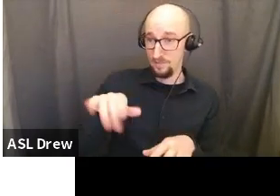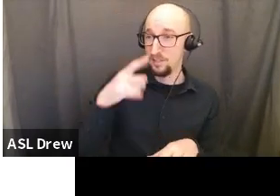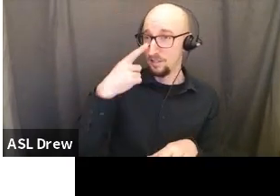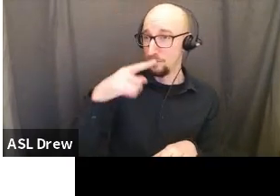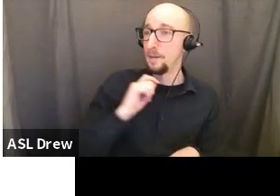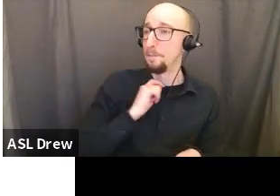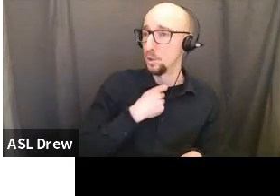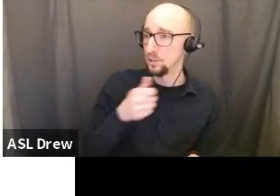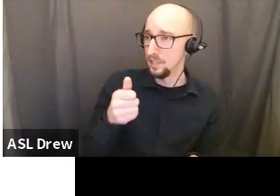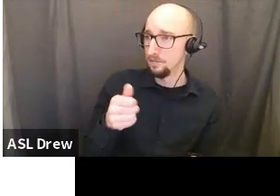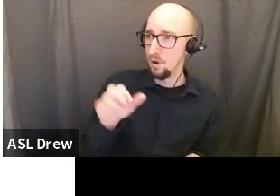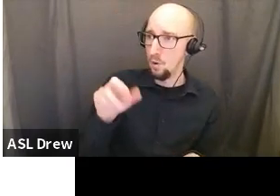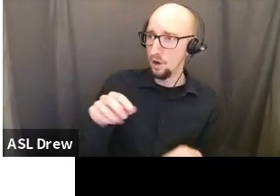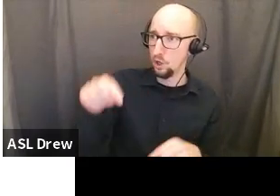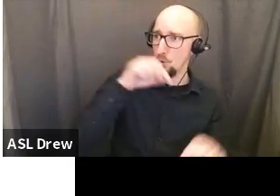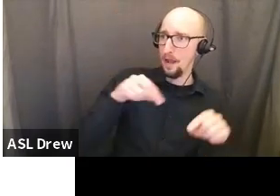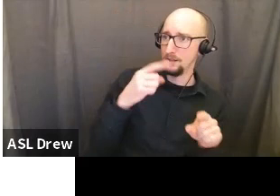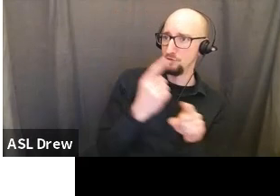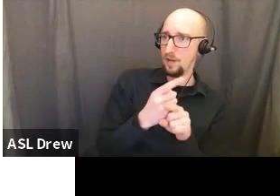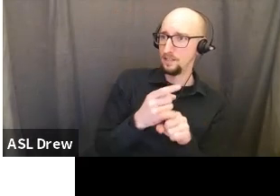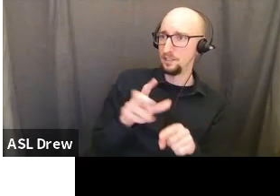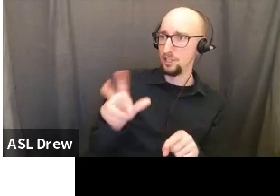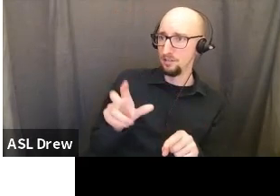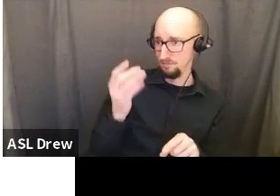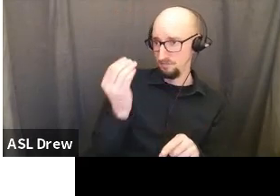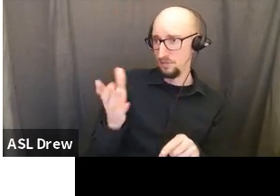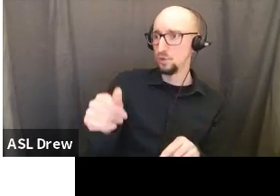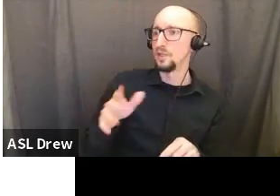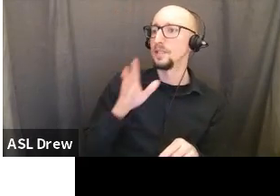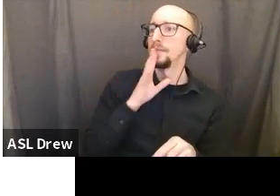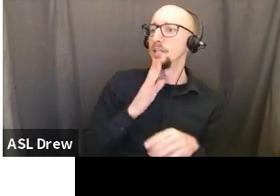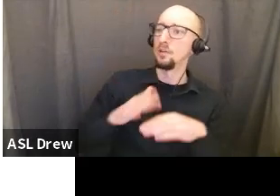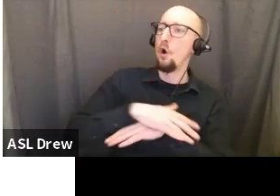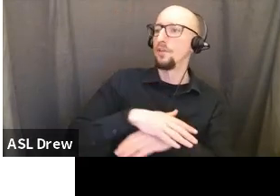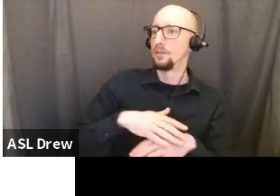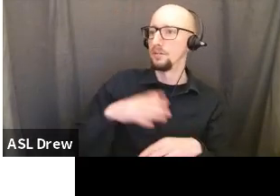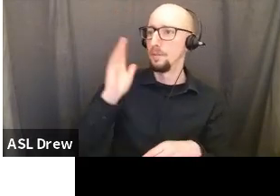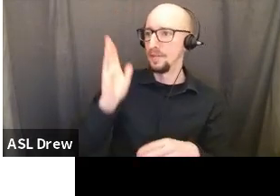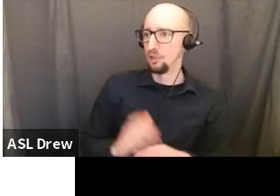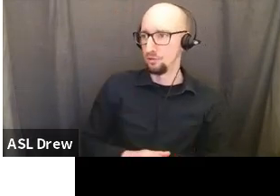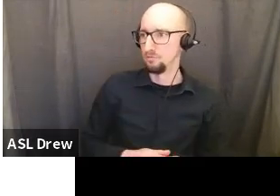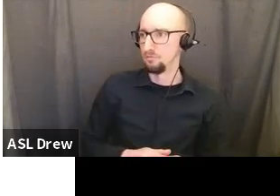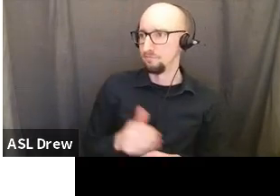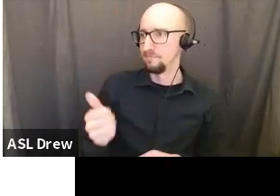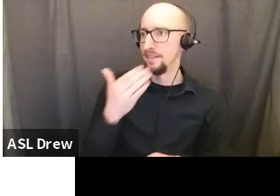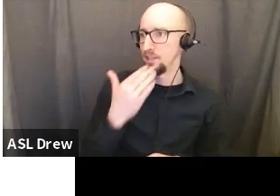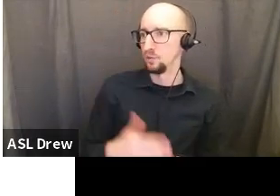yourself or go back to the correct channel because you're speaking over the presenter? Thank you.